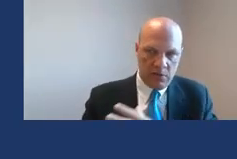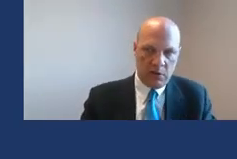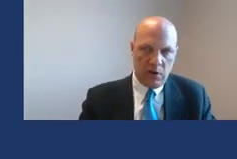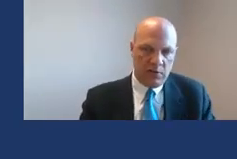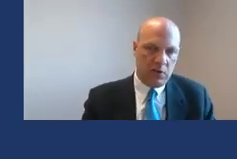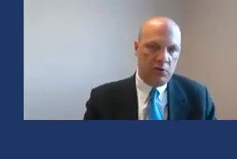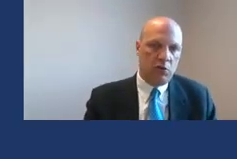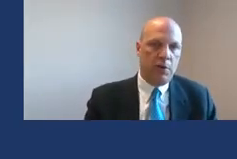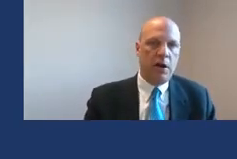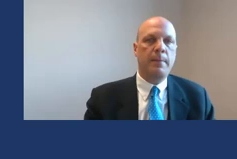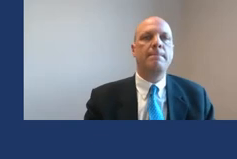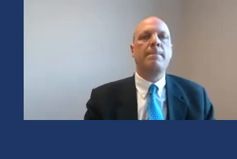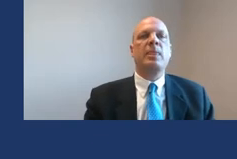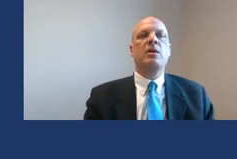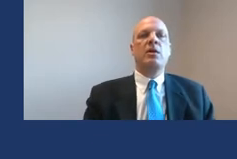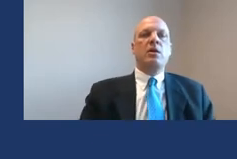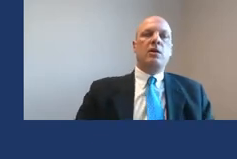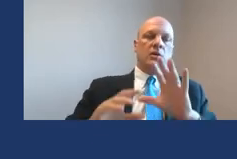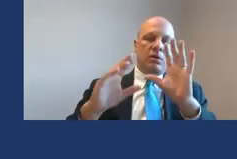that's causing the drugs to go into her body.